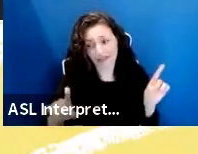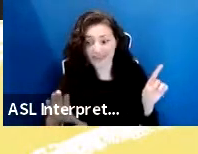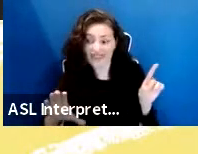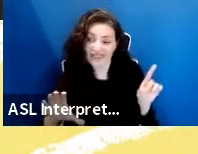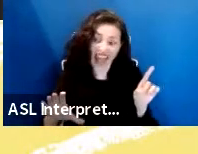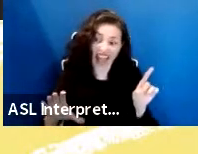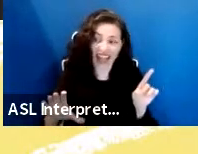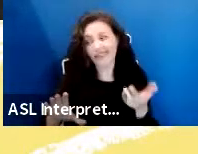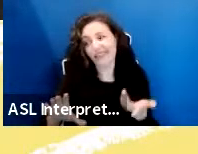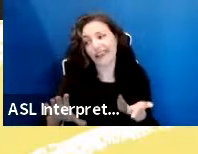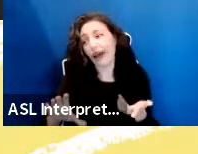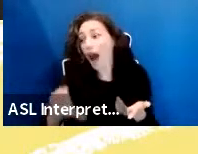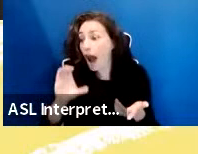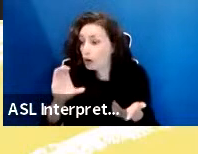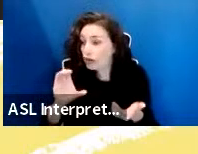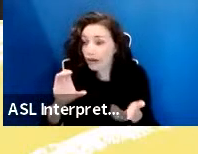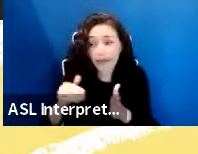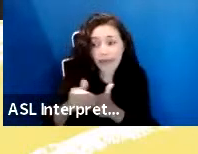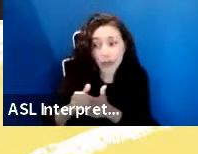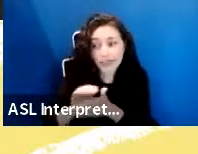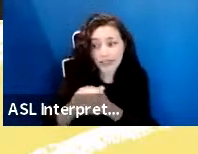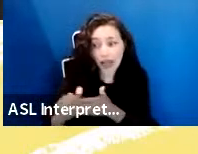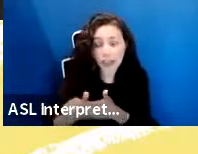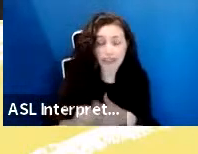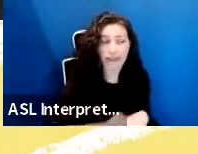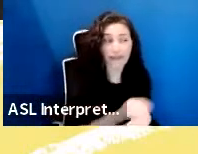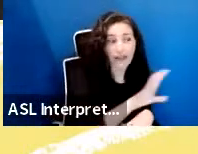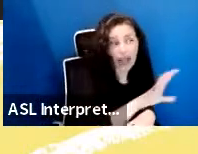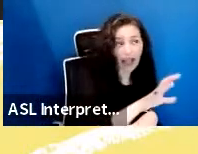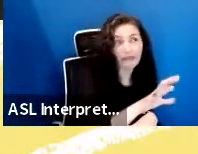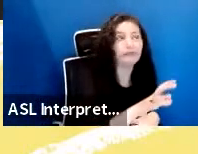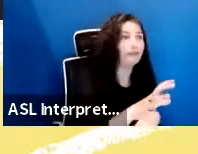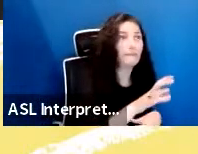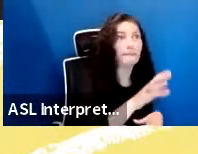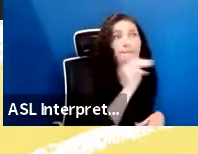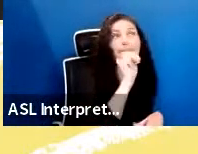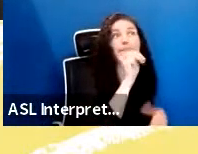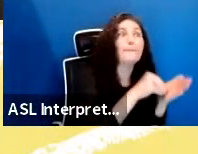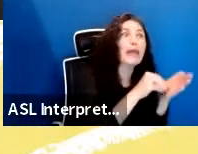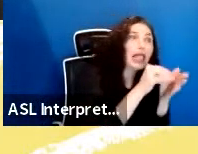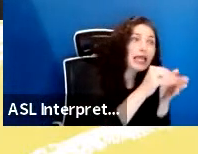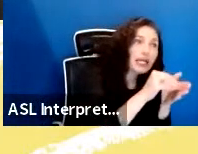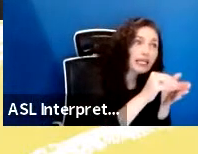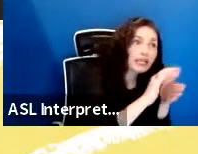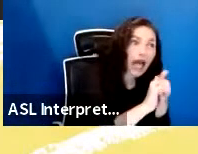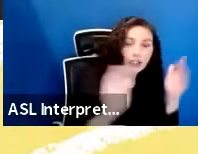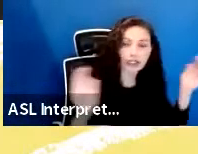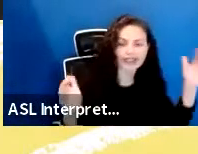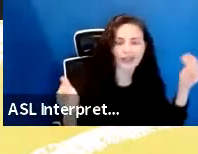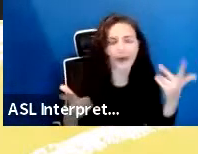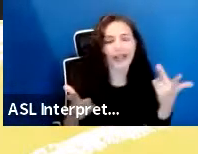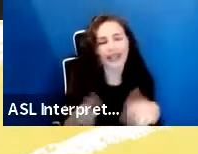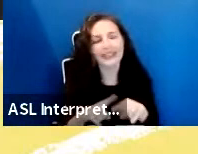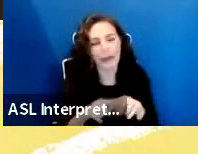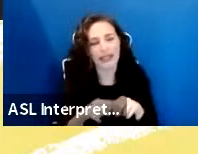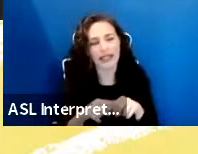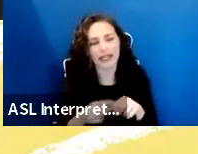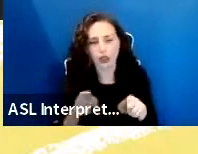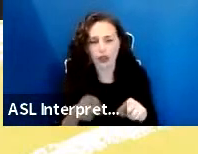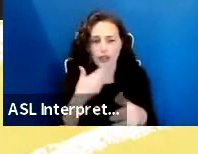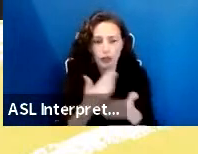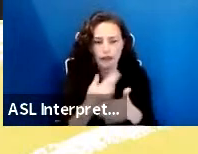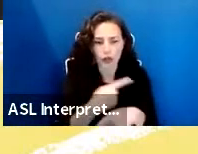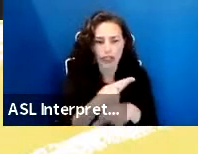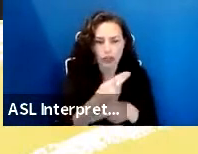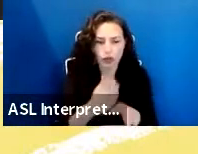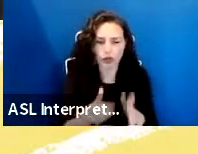a $500 million. And this agreement really nicely fits with those producers who are starting an introductory agreement and would like to